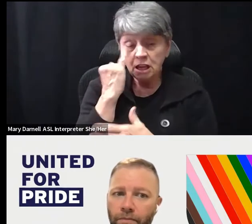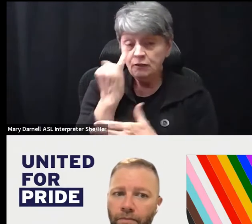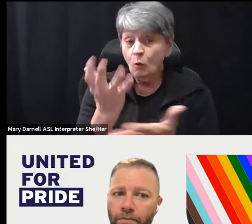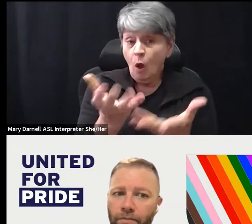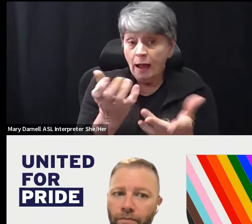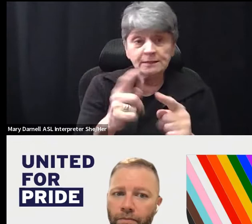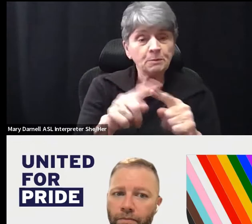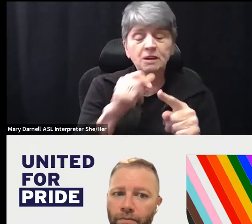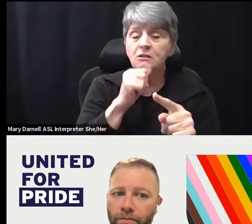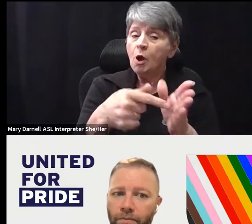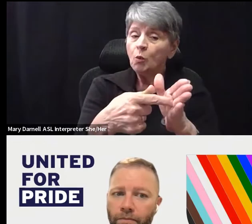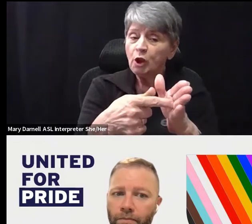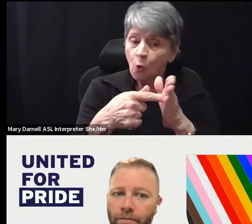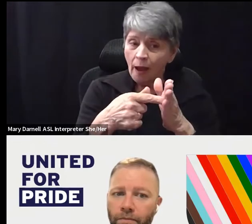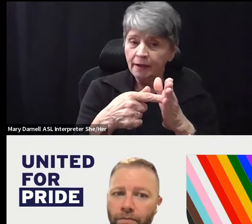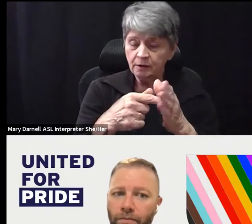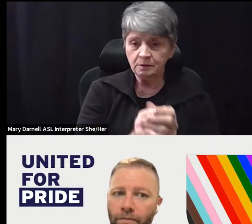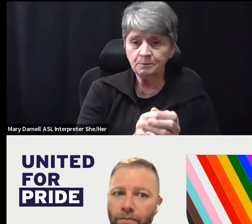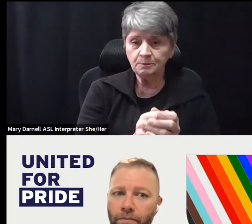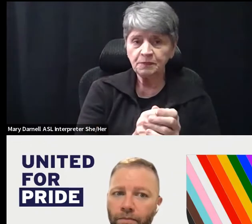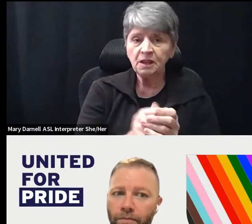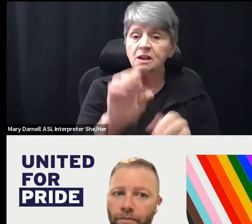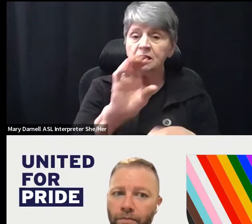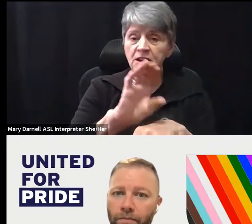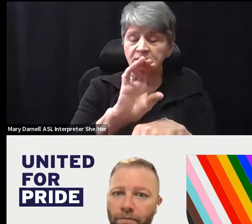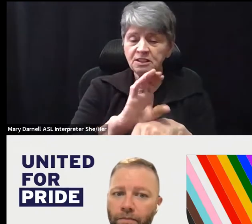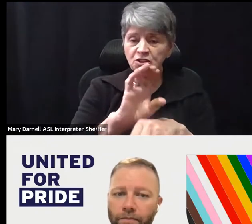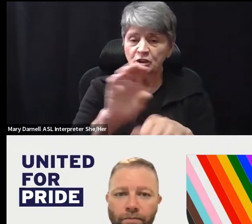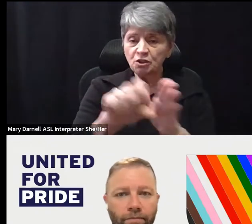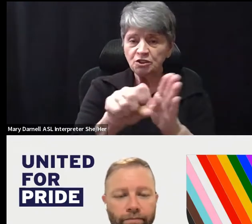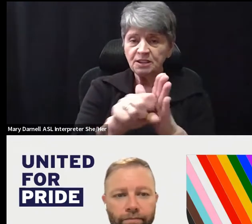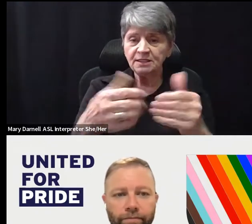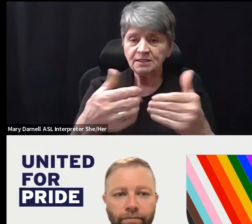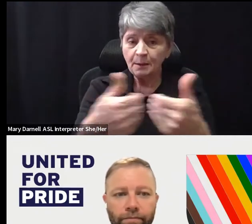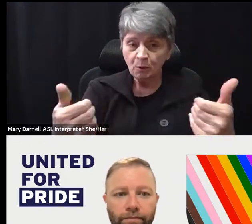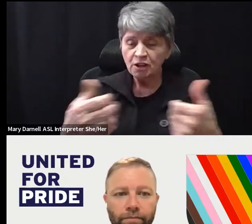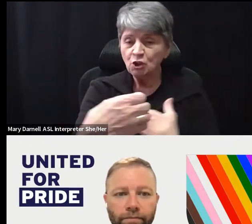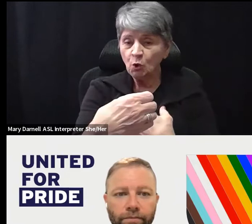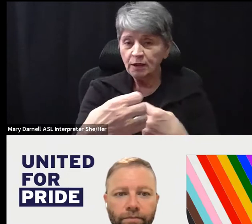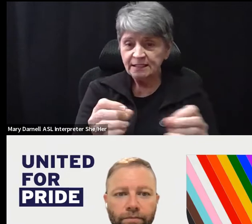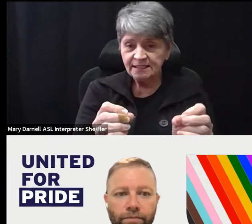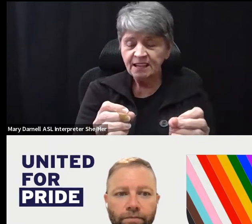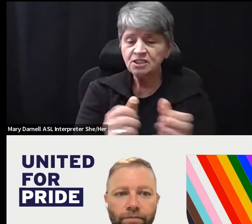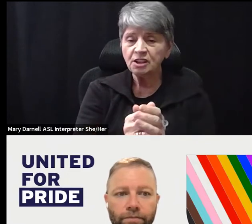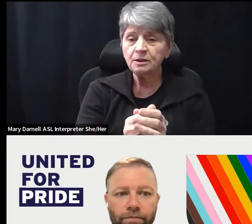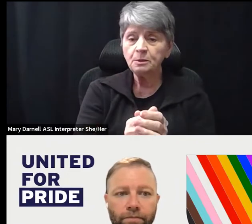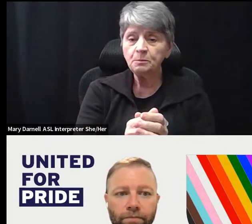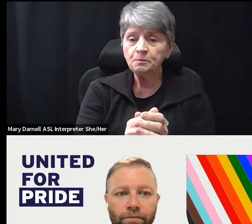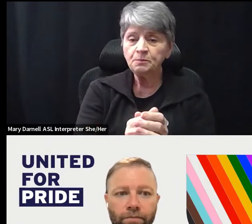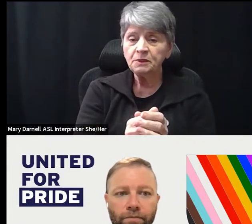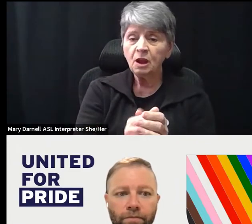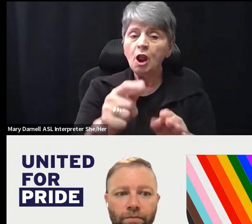so. Now, look, as a church-state separation organization in all the ways that Rachel and talked about at the top, our